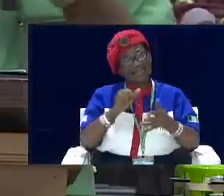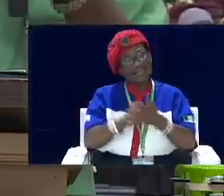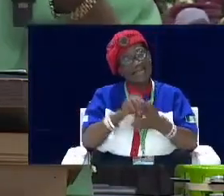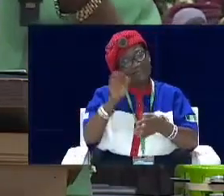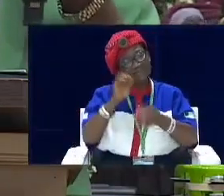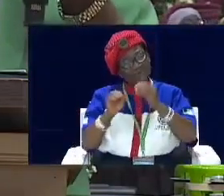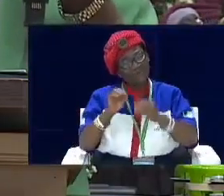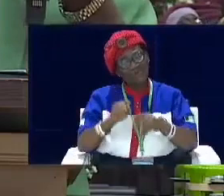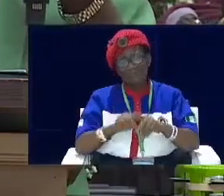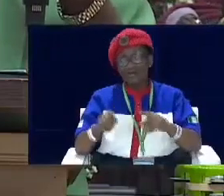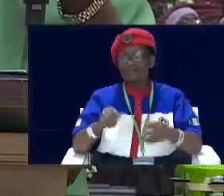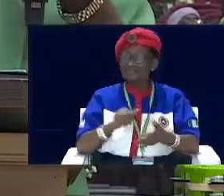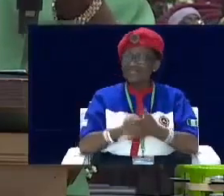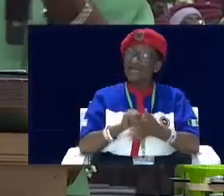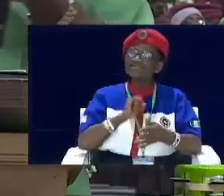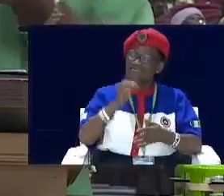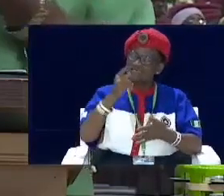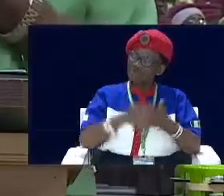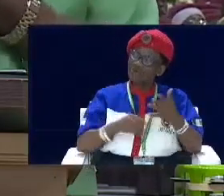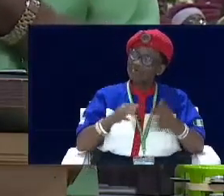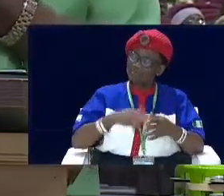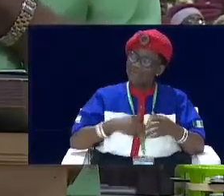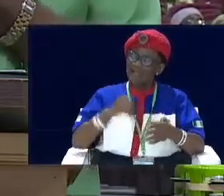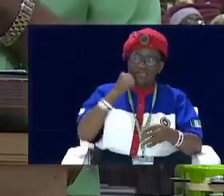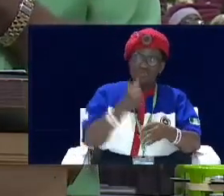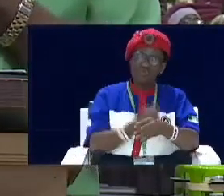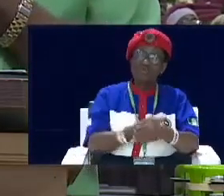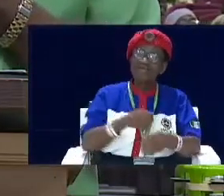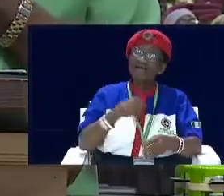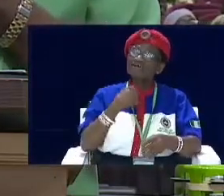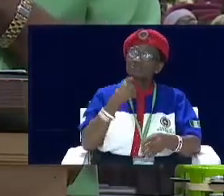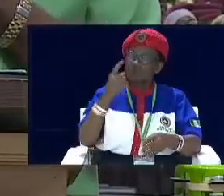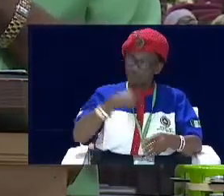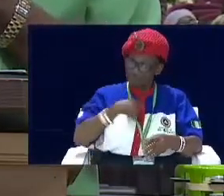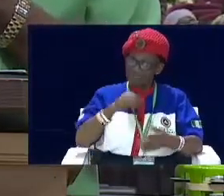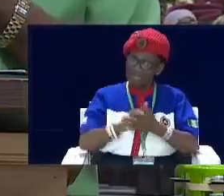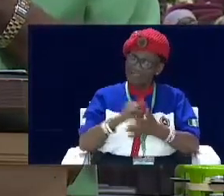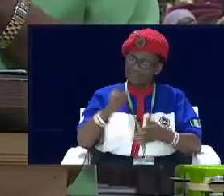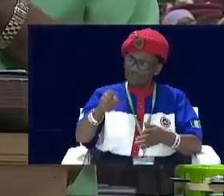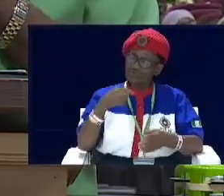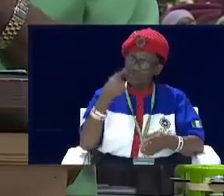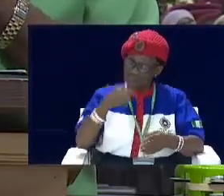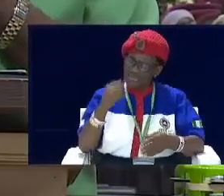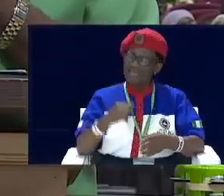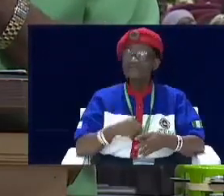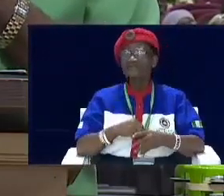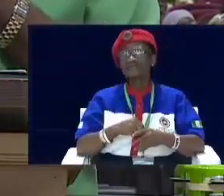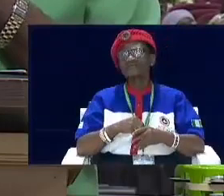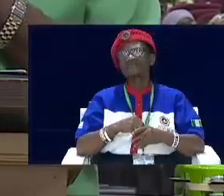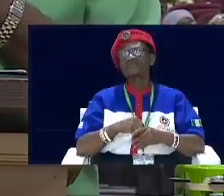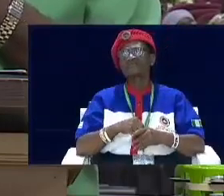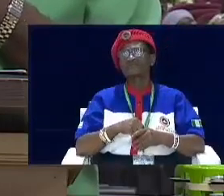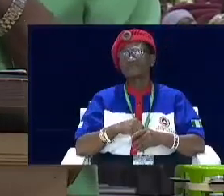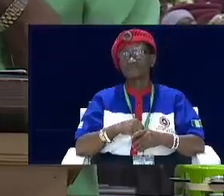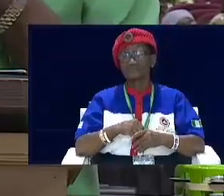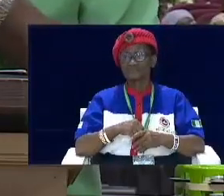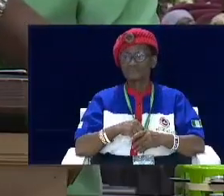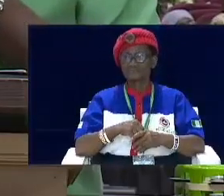said, that's what my daughter said you say. Oni ti e so niyan tomo mi so pe so niyan baba. Ah.